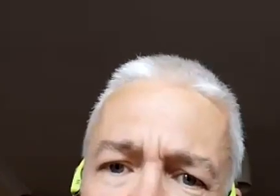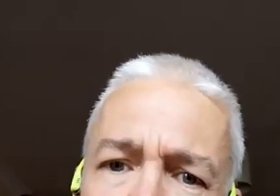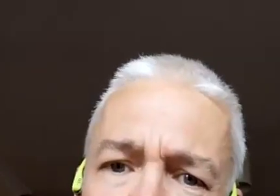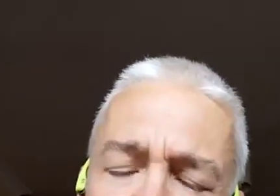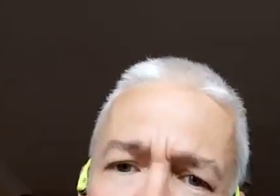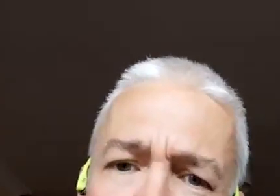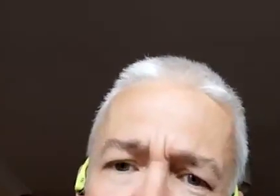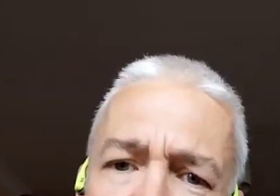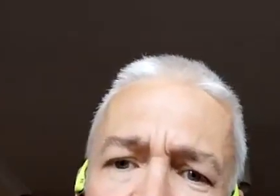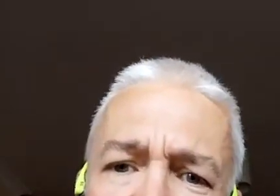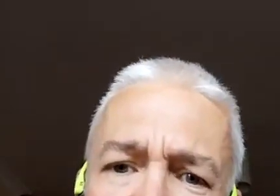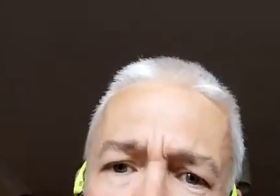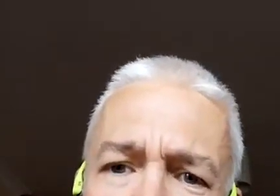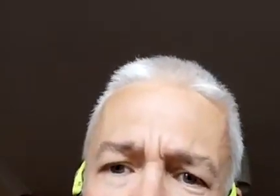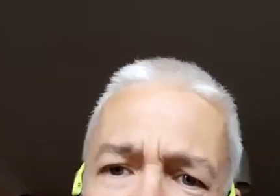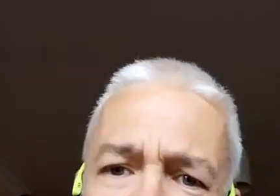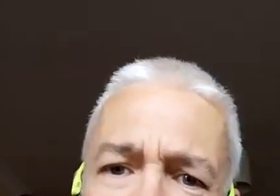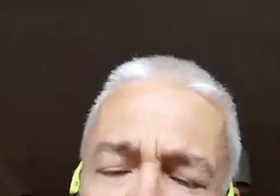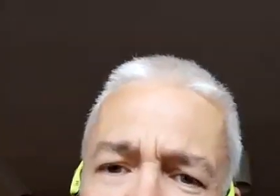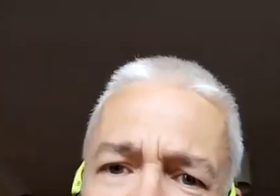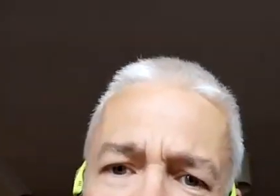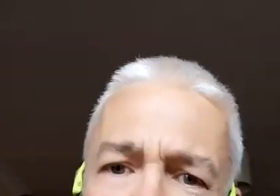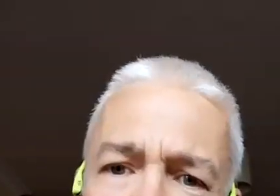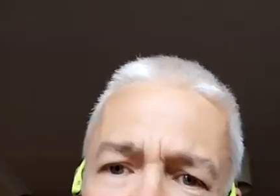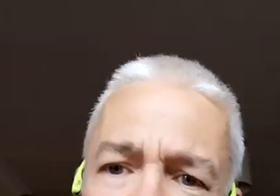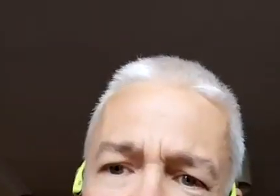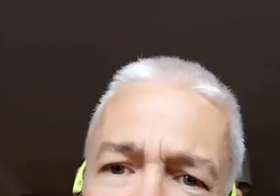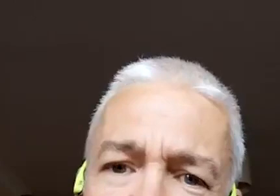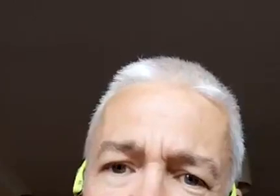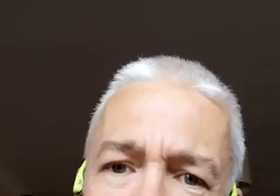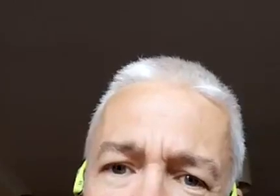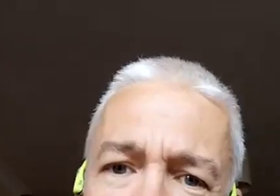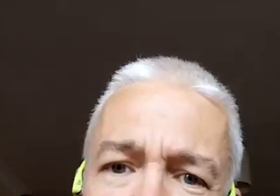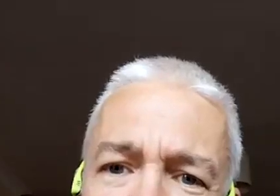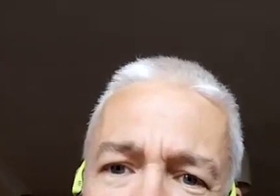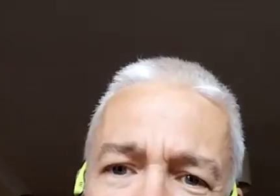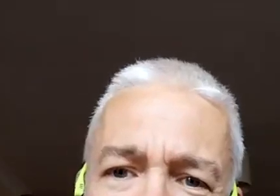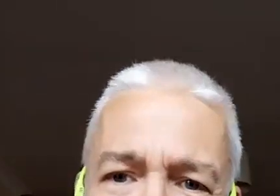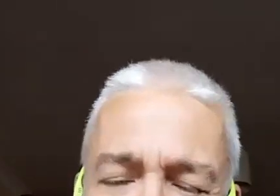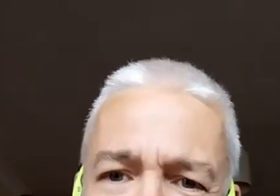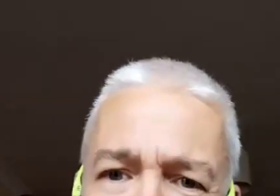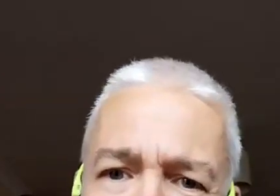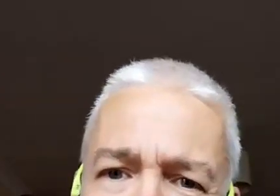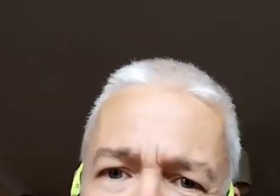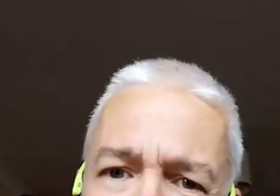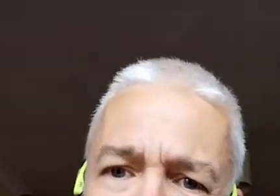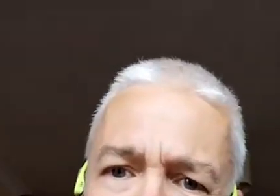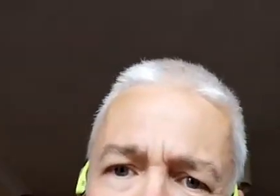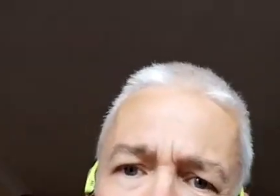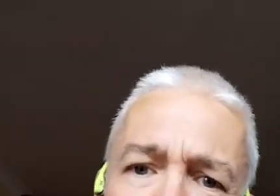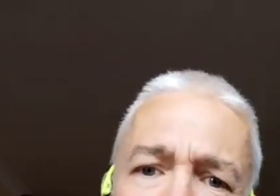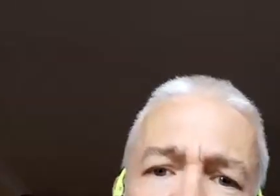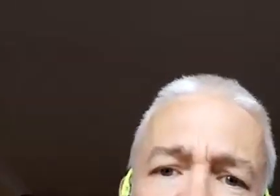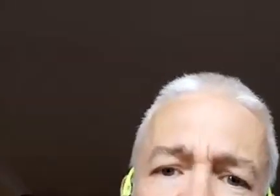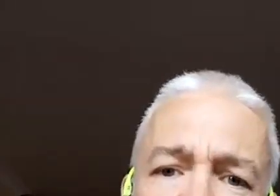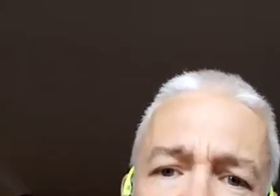going forward, and so on. So I think more clarity around shielding and the different levels of clinical vulnerability are really